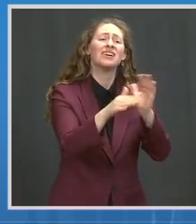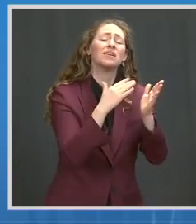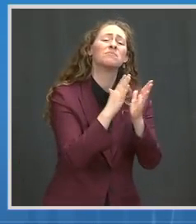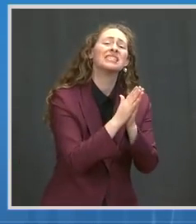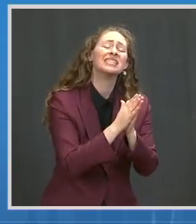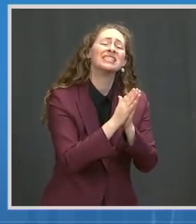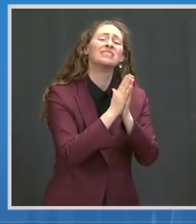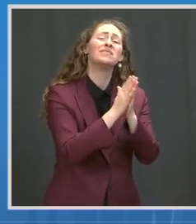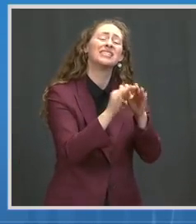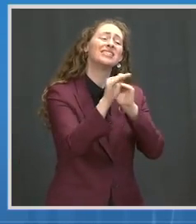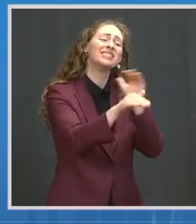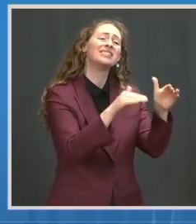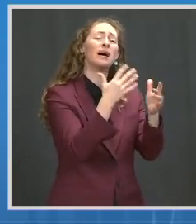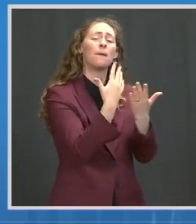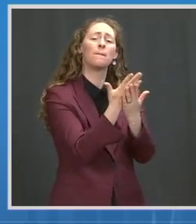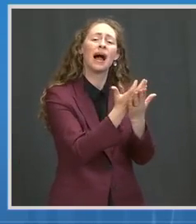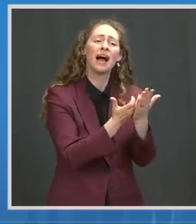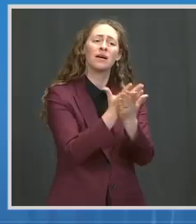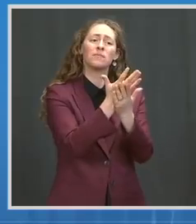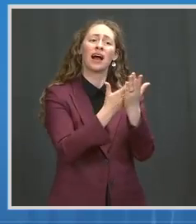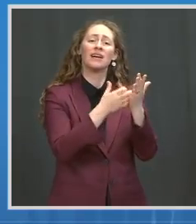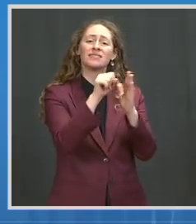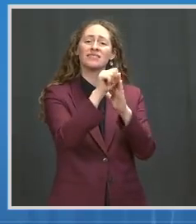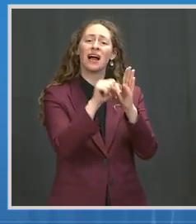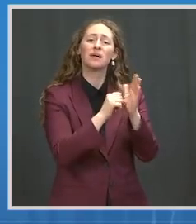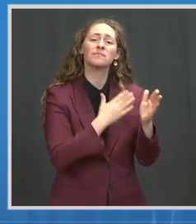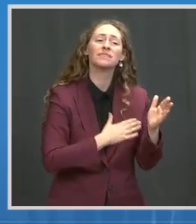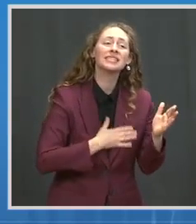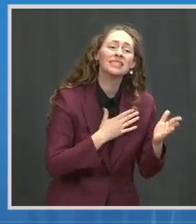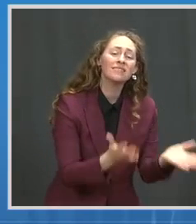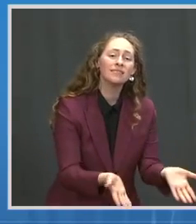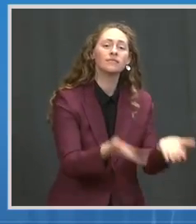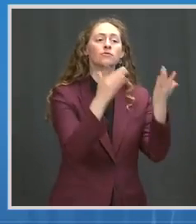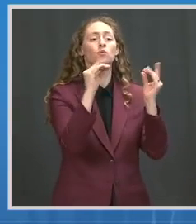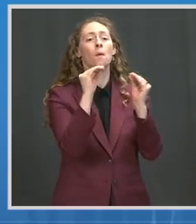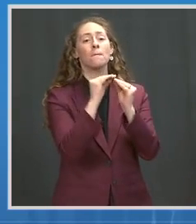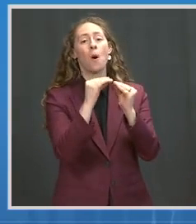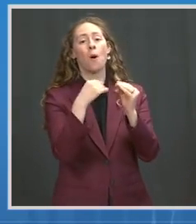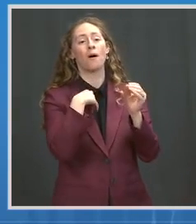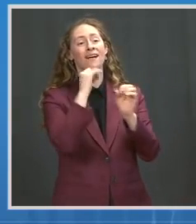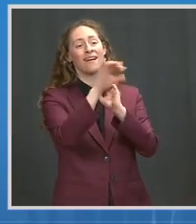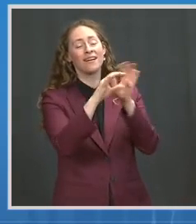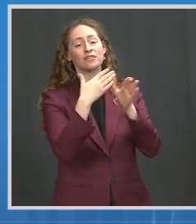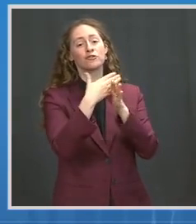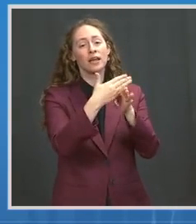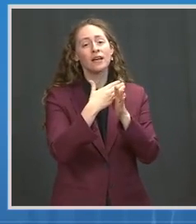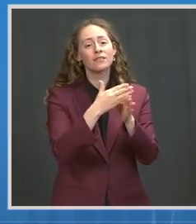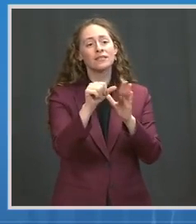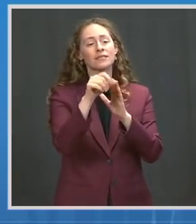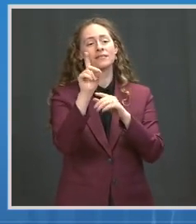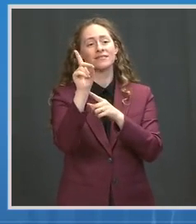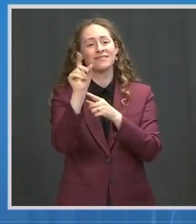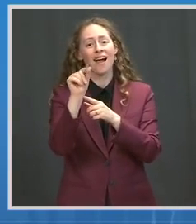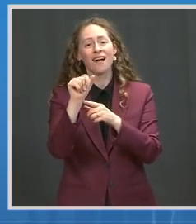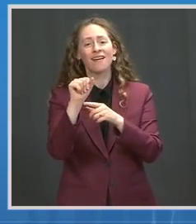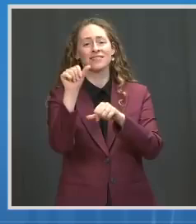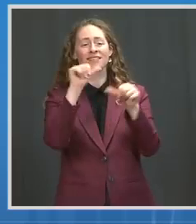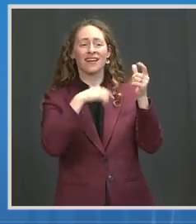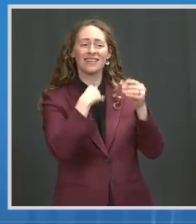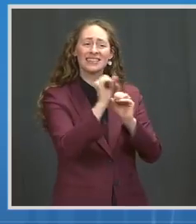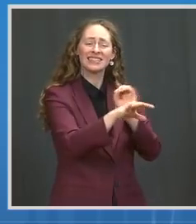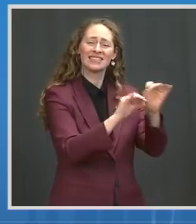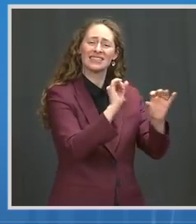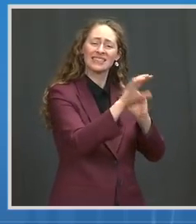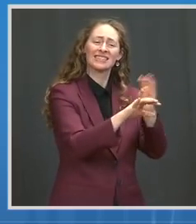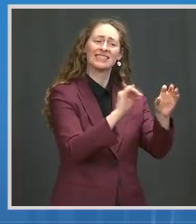what I showed in my presentation just a few minutes ago of why it is so important to get vaccinated. And